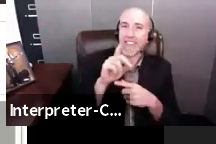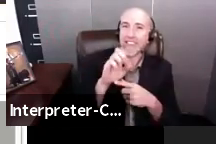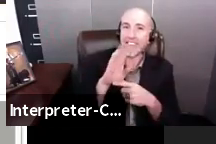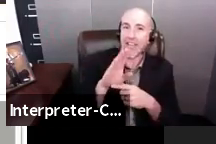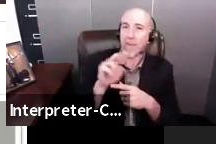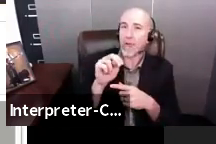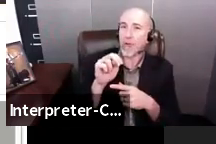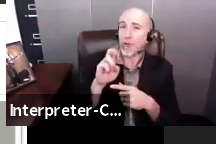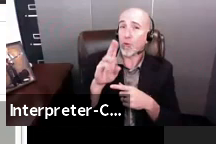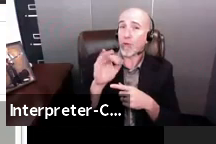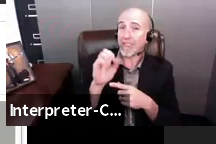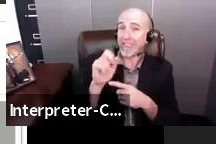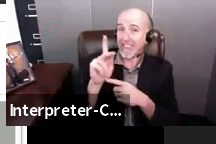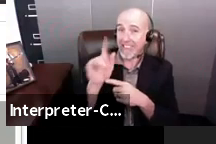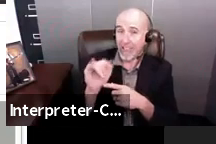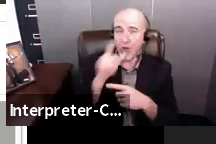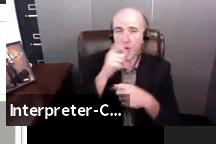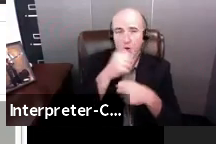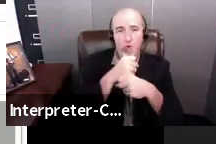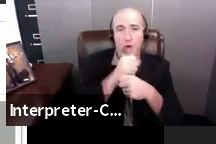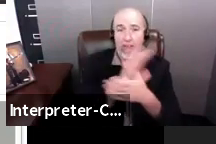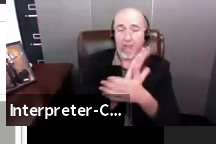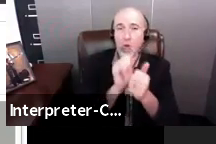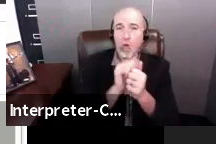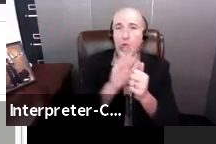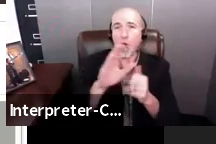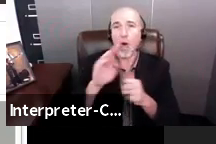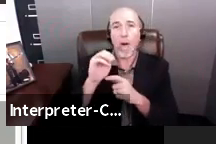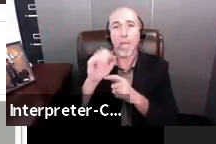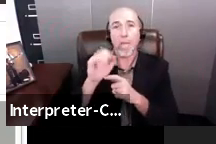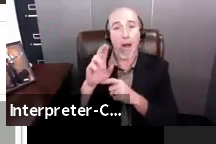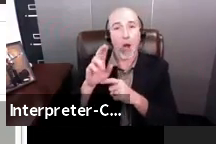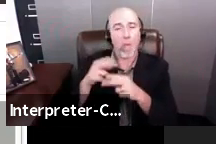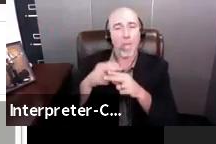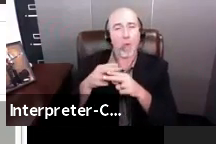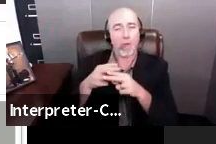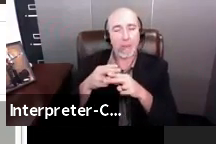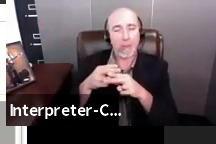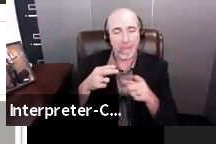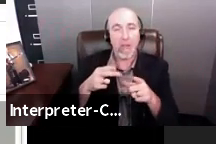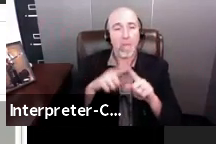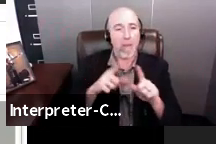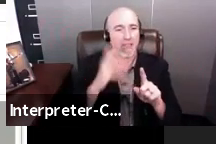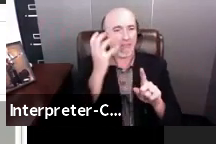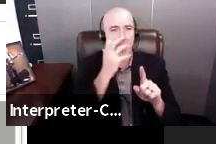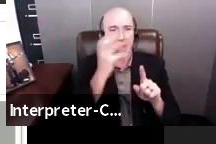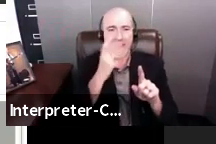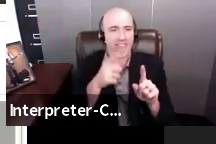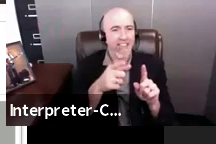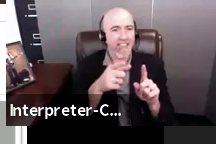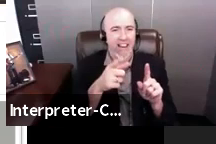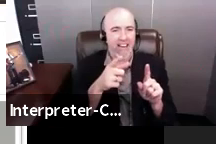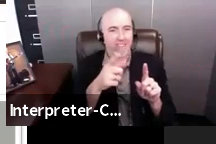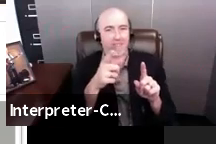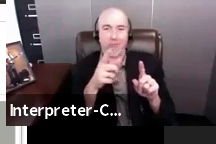who created this video with her mayor pro tem. And it's just amazing. Let's enjoy hearing from